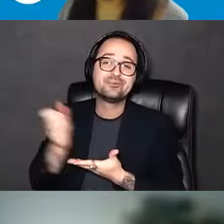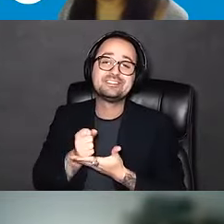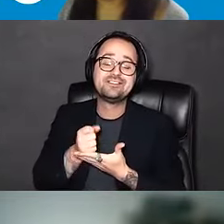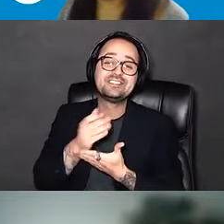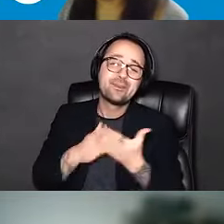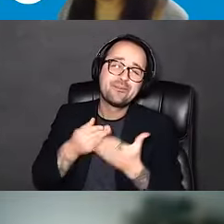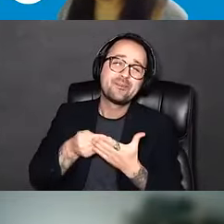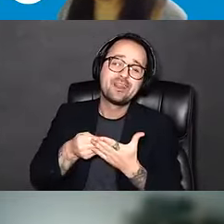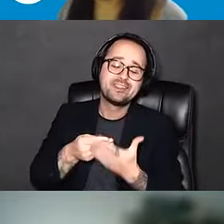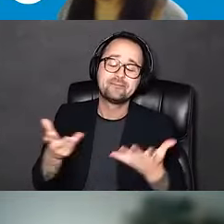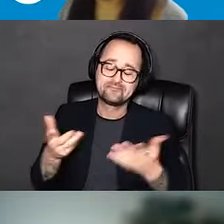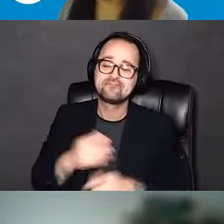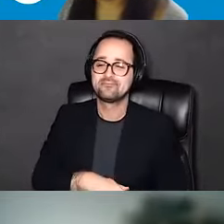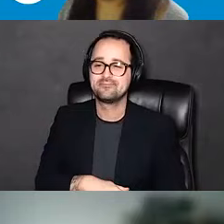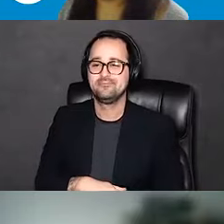way?